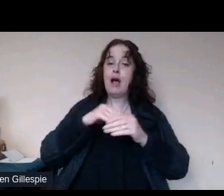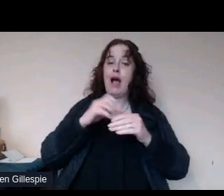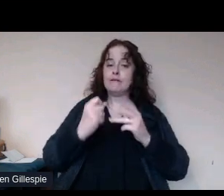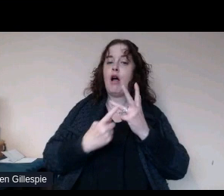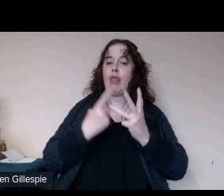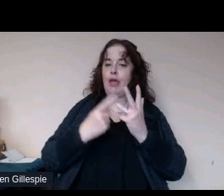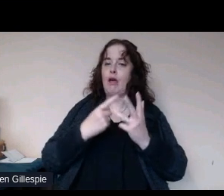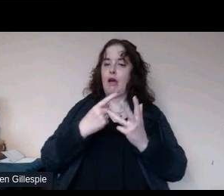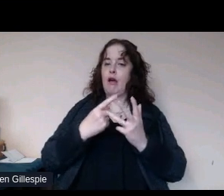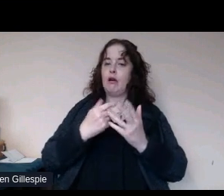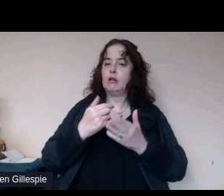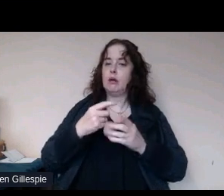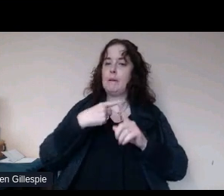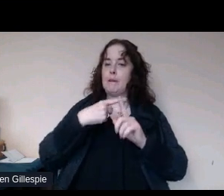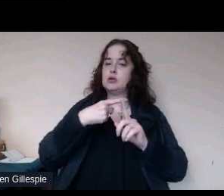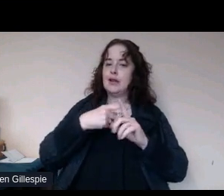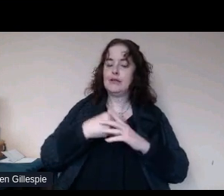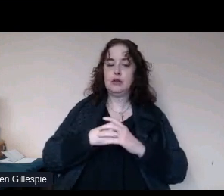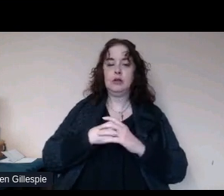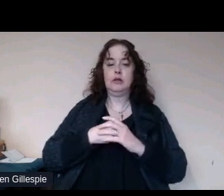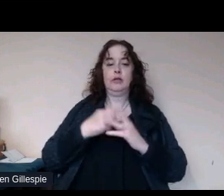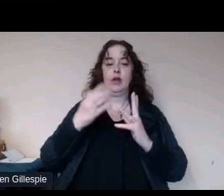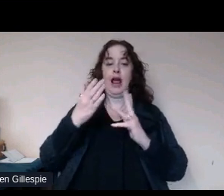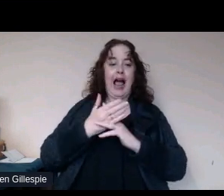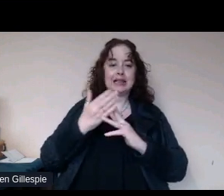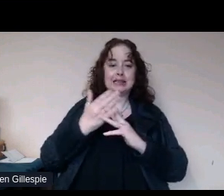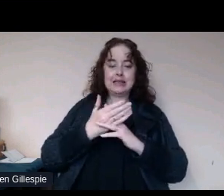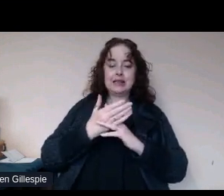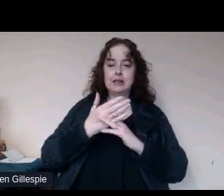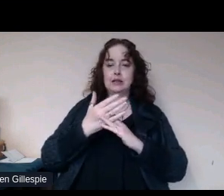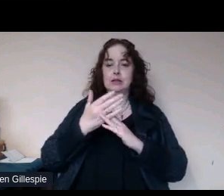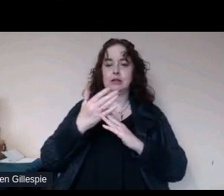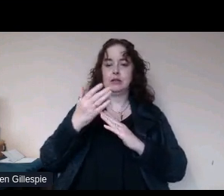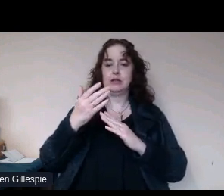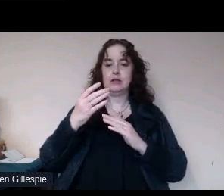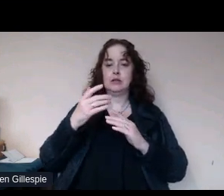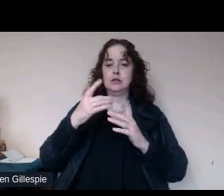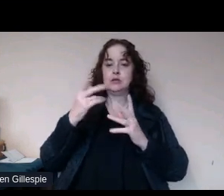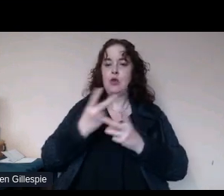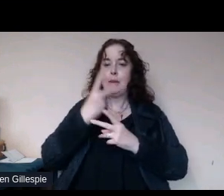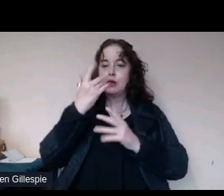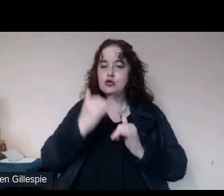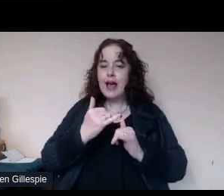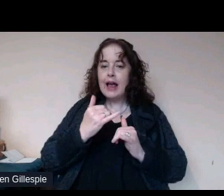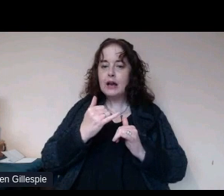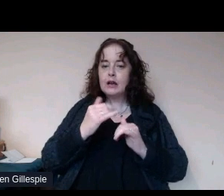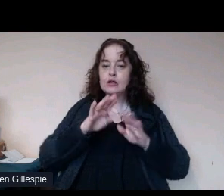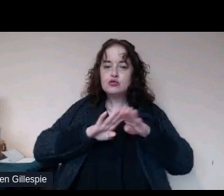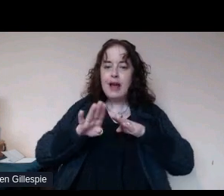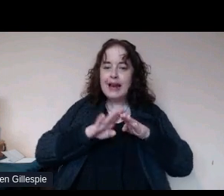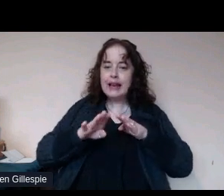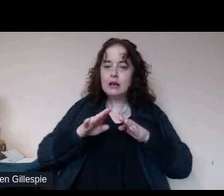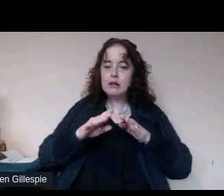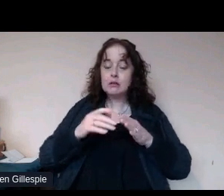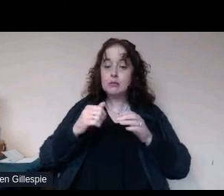benefits, like accessing or having the possibility to double check accredited training providers.